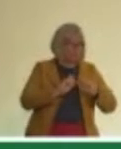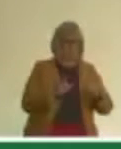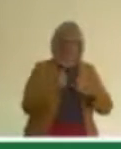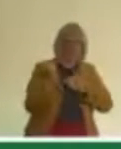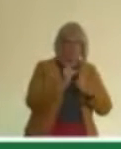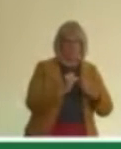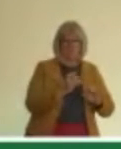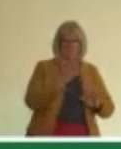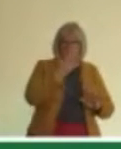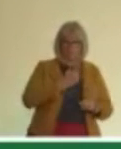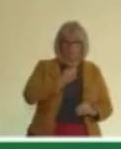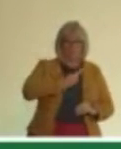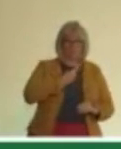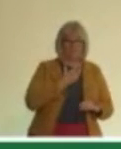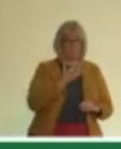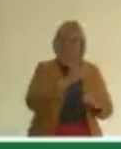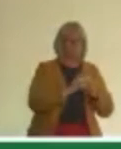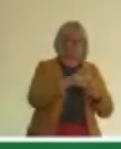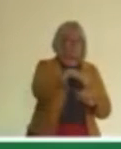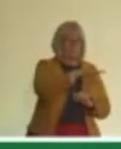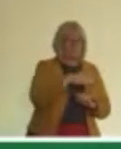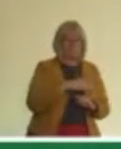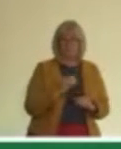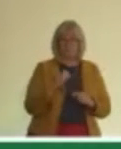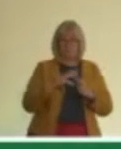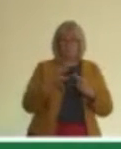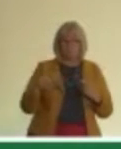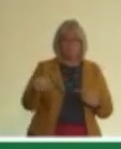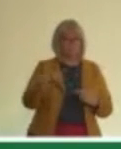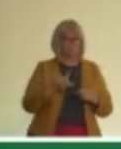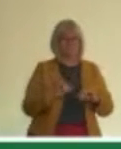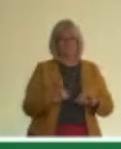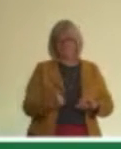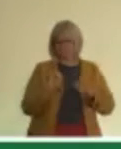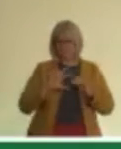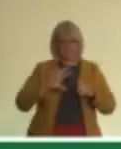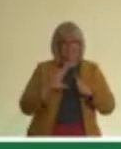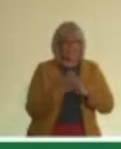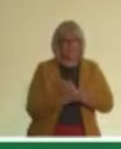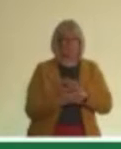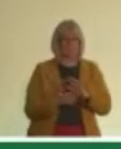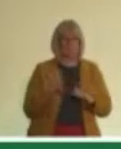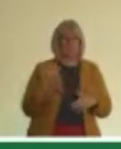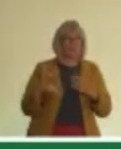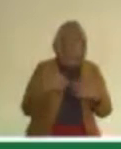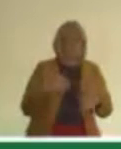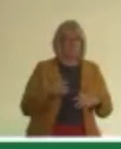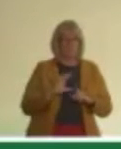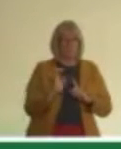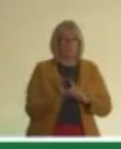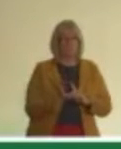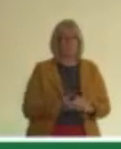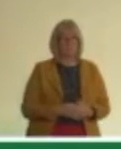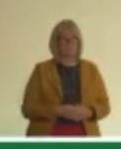have caused absolute chaos, harming communities and our planet. Instead of fixing actual problems, the cost of